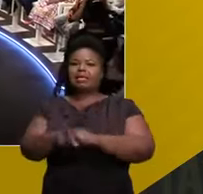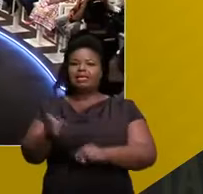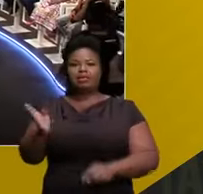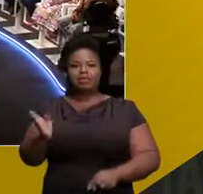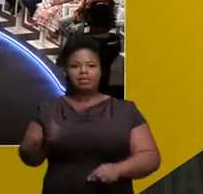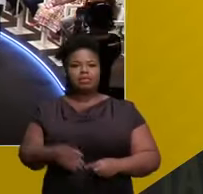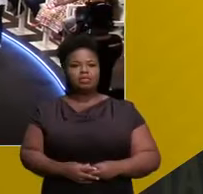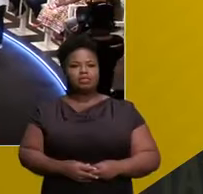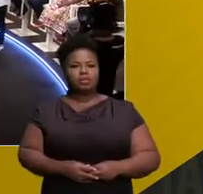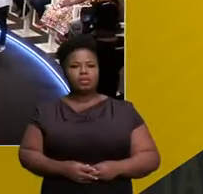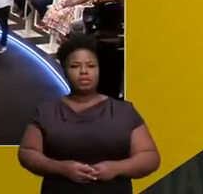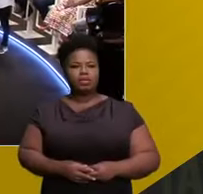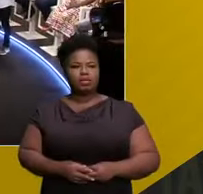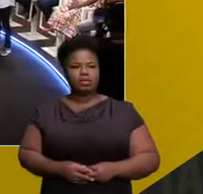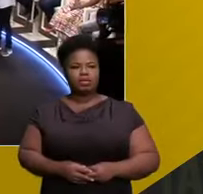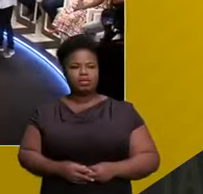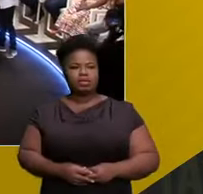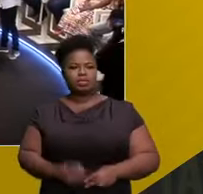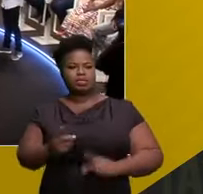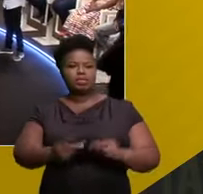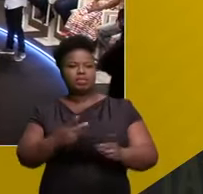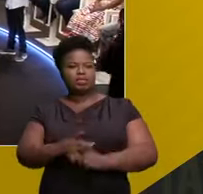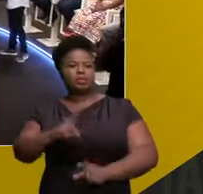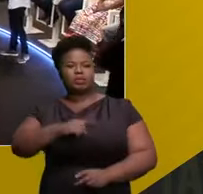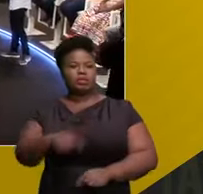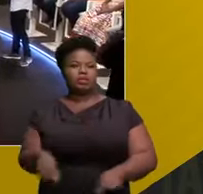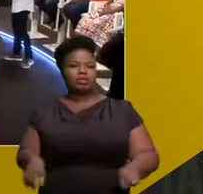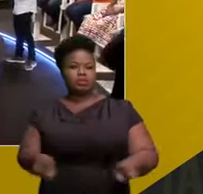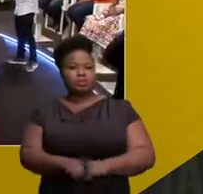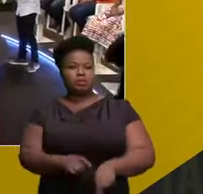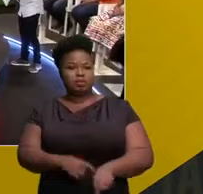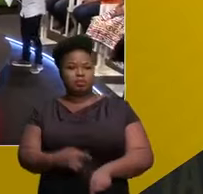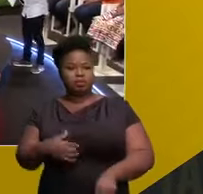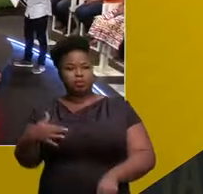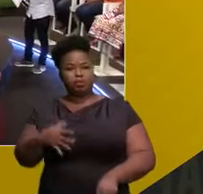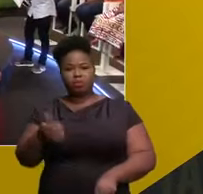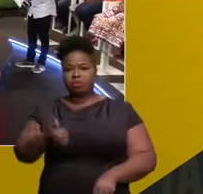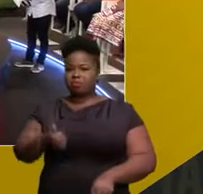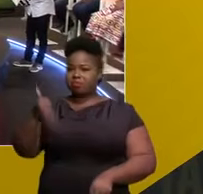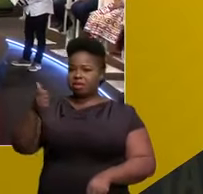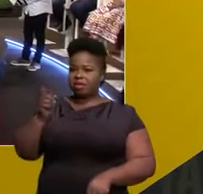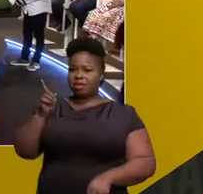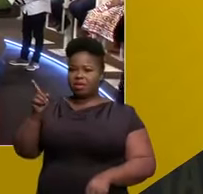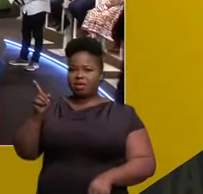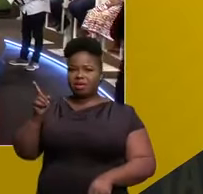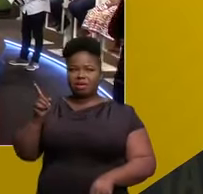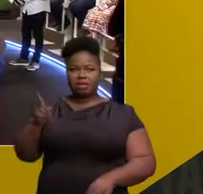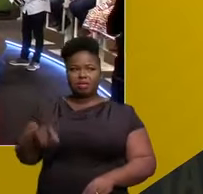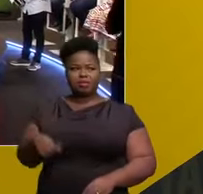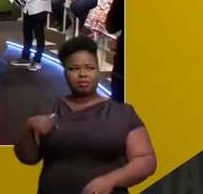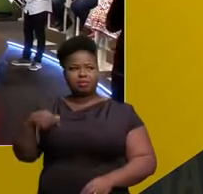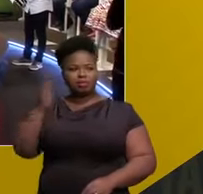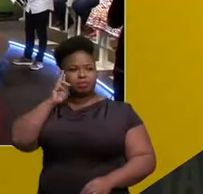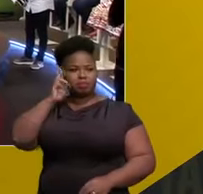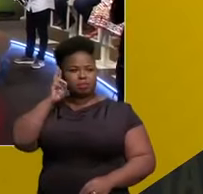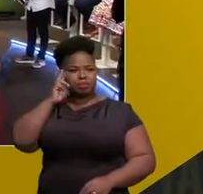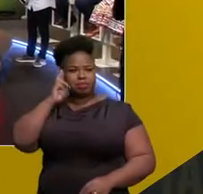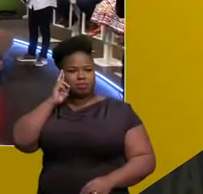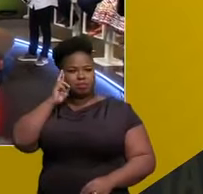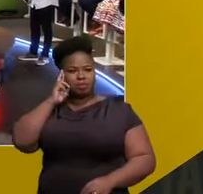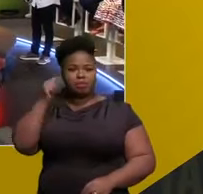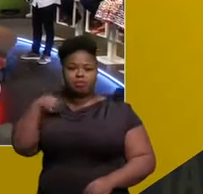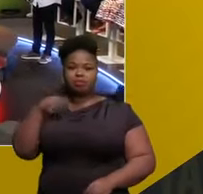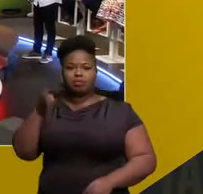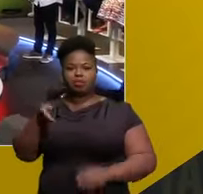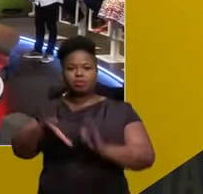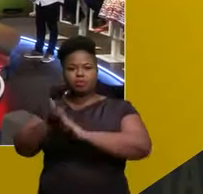Yes. Yeah, mehlamba zangaphuthu. But even in that, I wanted to come back to that one. Yeah. Igithi, here's the thing. I remember I was literally going to church.